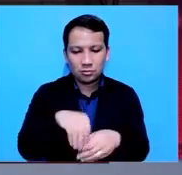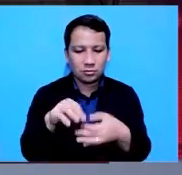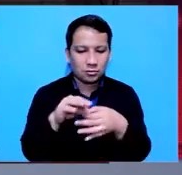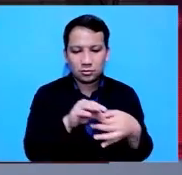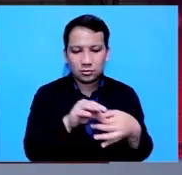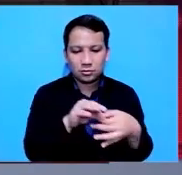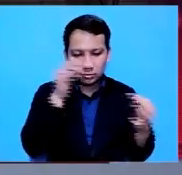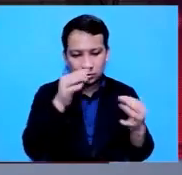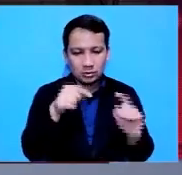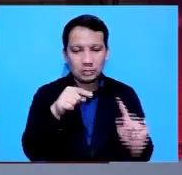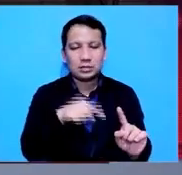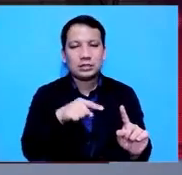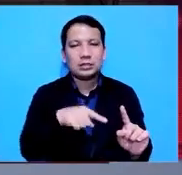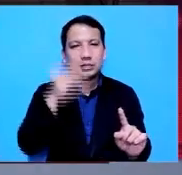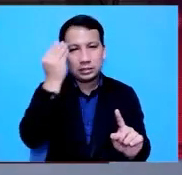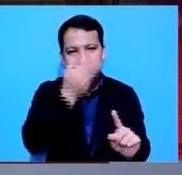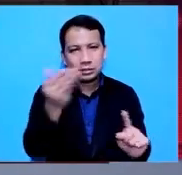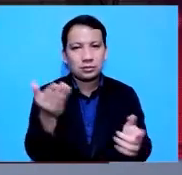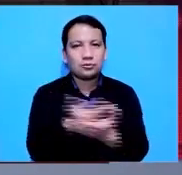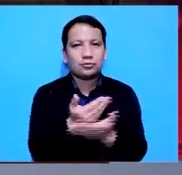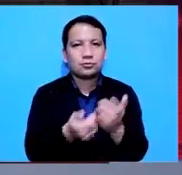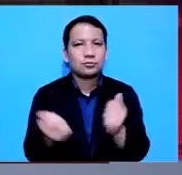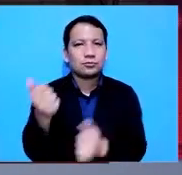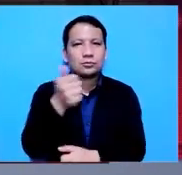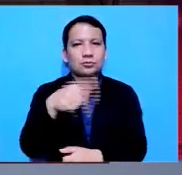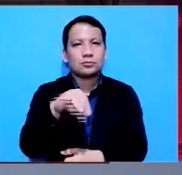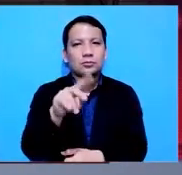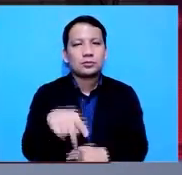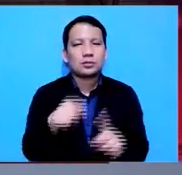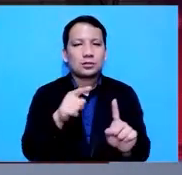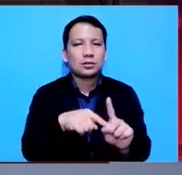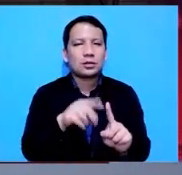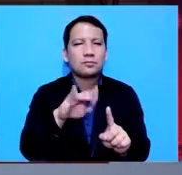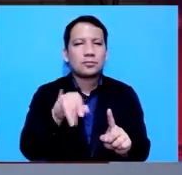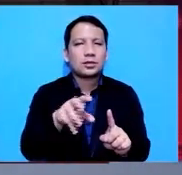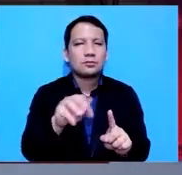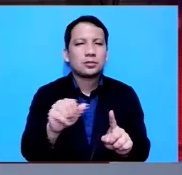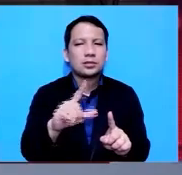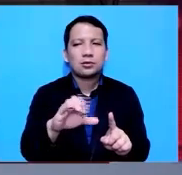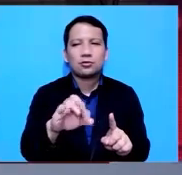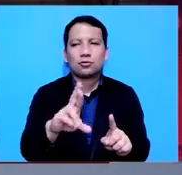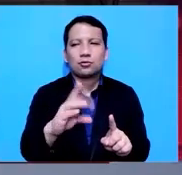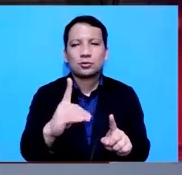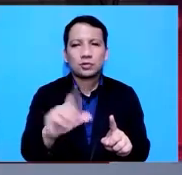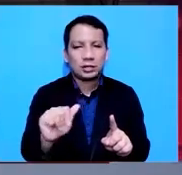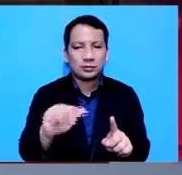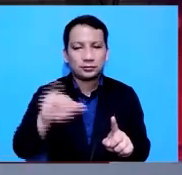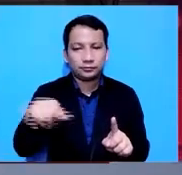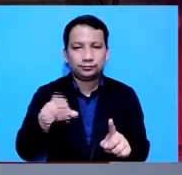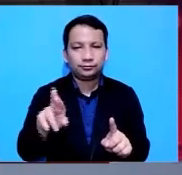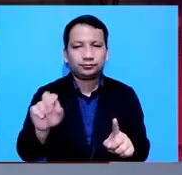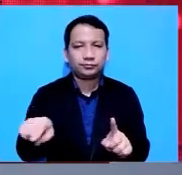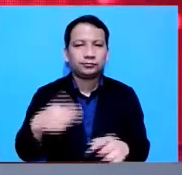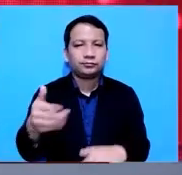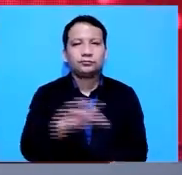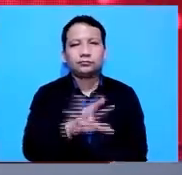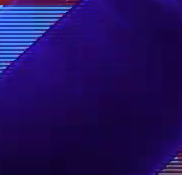Yan ang siniguro ni bagong PNP Chief Benjamin Acorda Jr. Nasa frontline ang balitang yan si Gary De